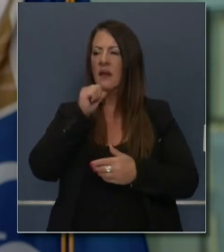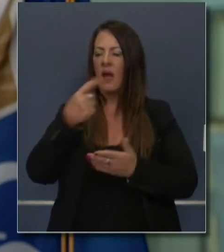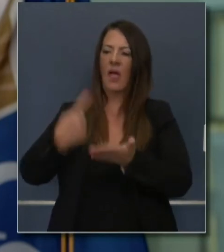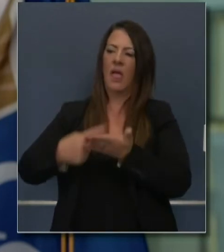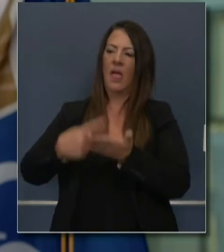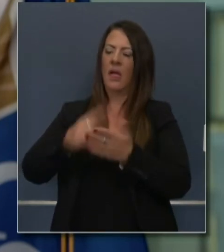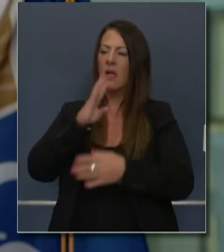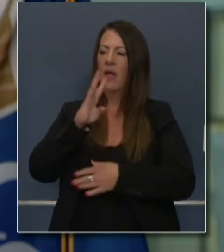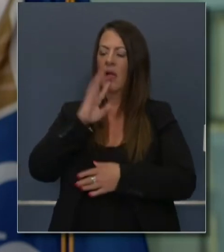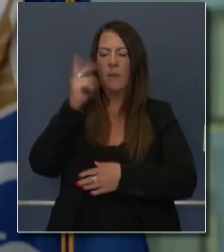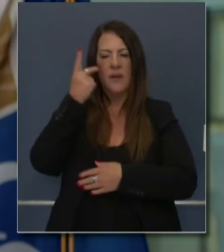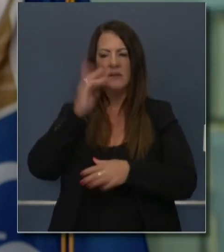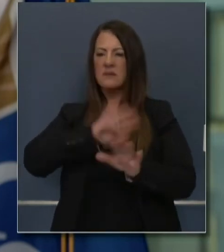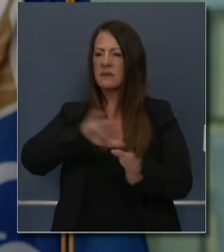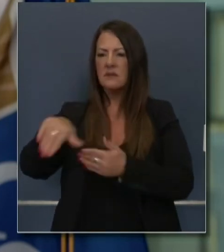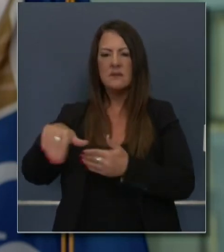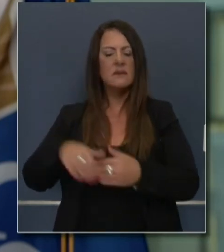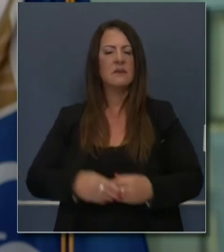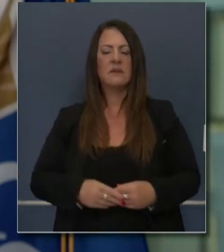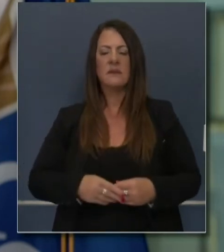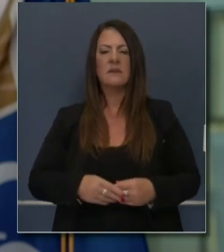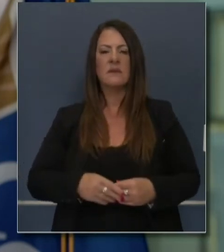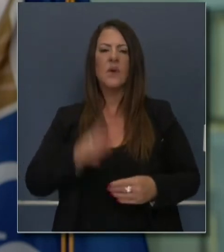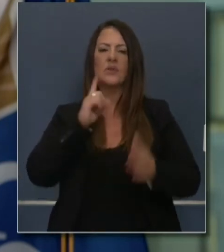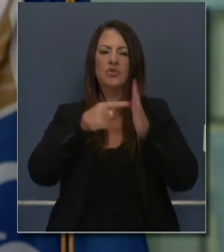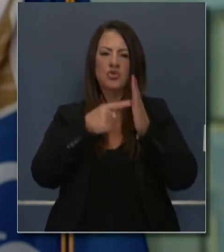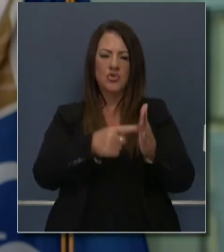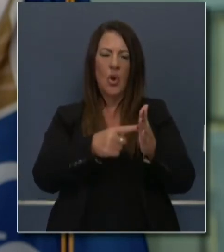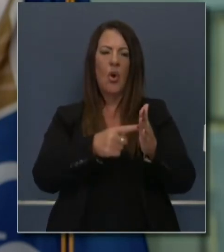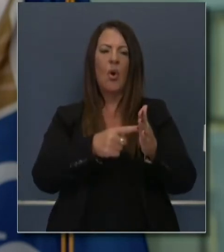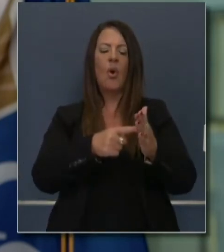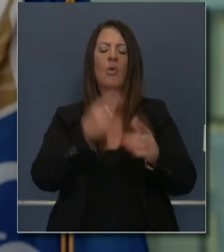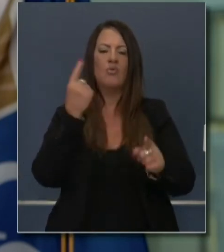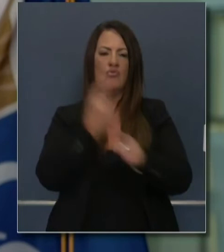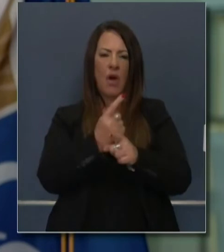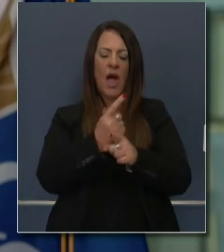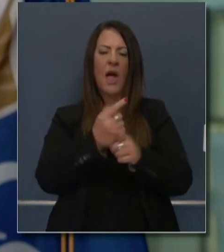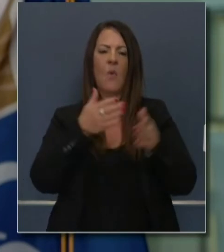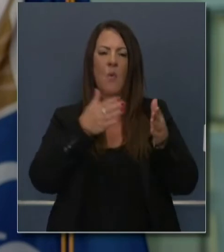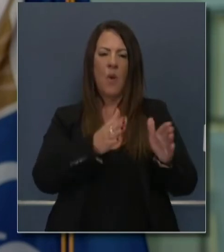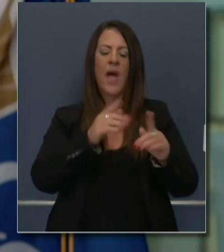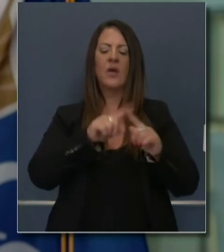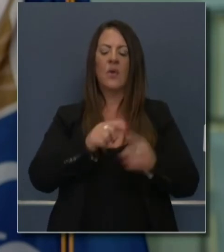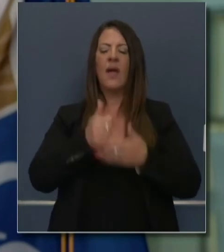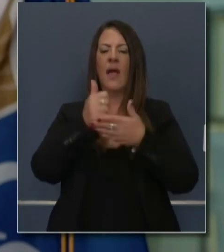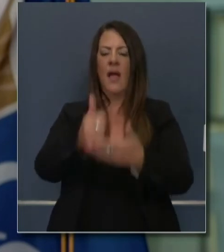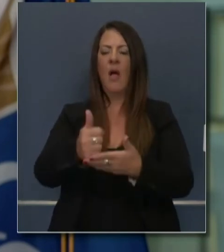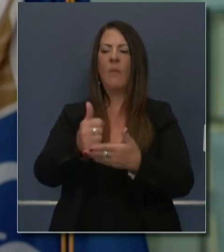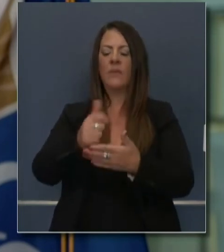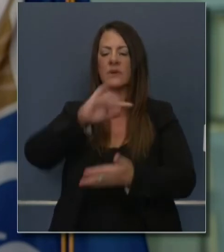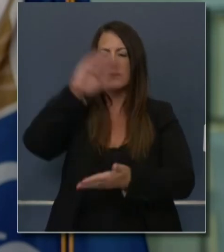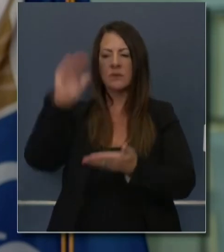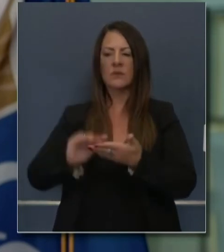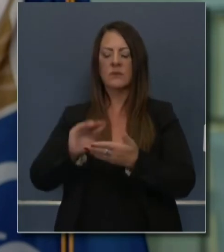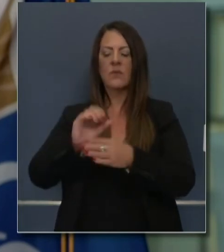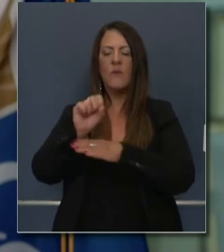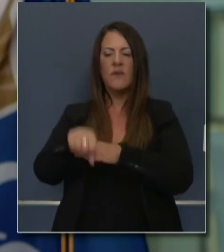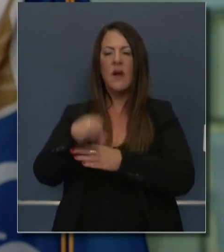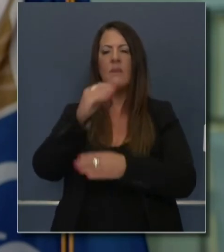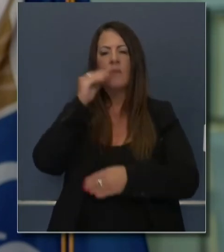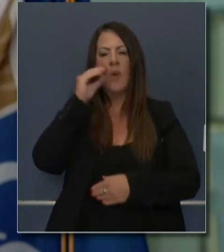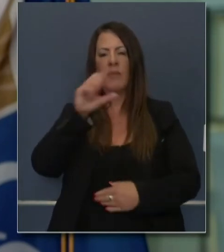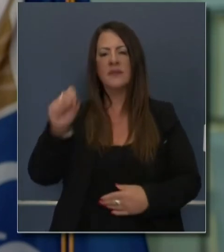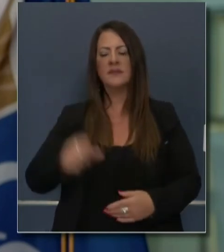enlightened and more demonstrably successful direction tackling this issue. Ryan Heap, KCRA 3.